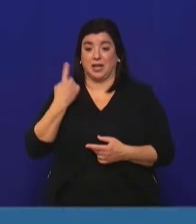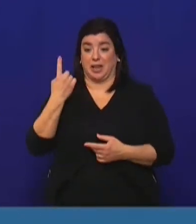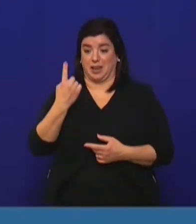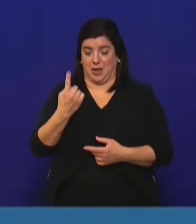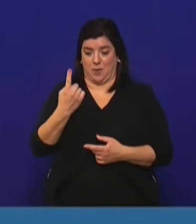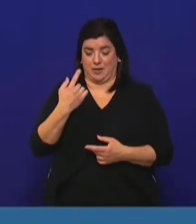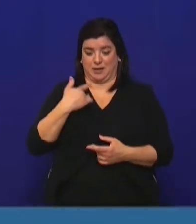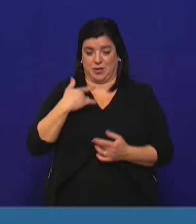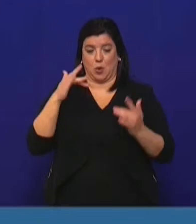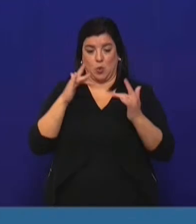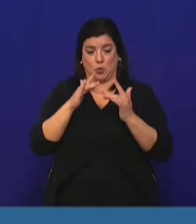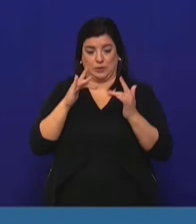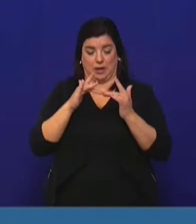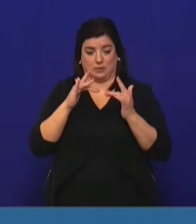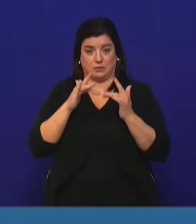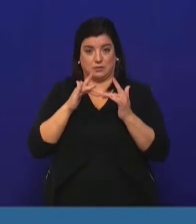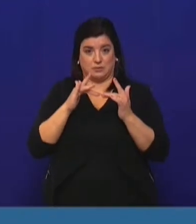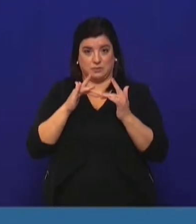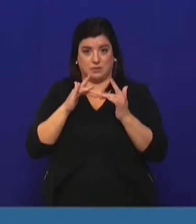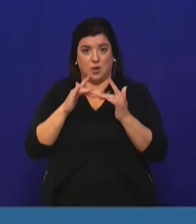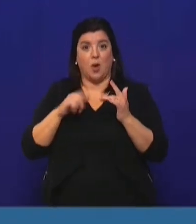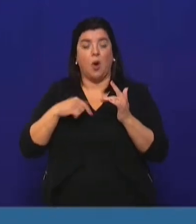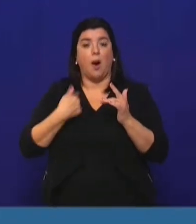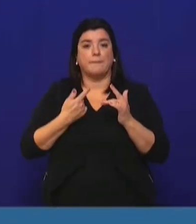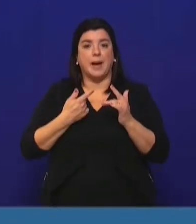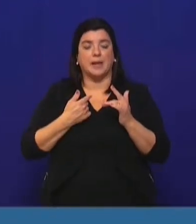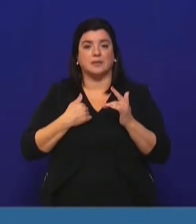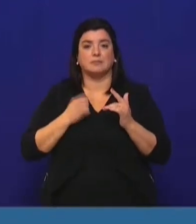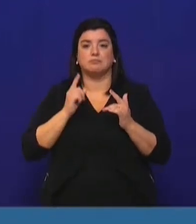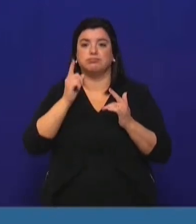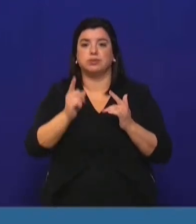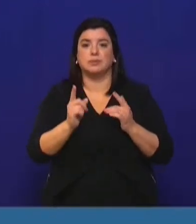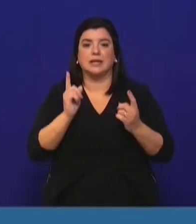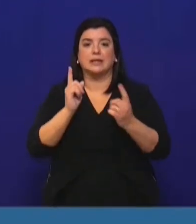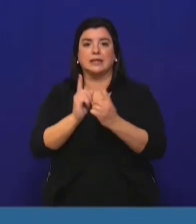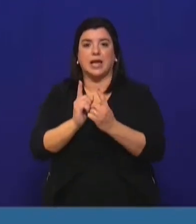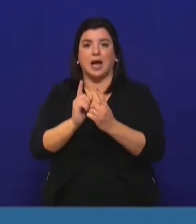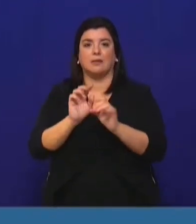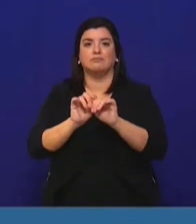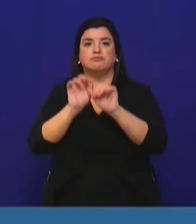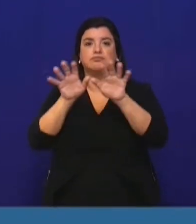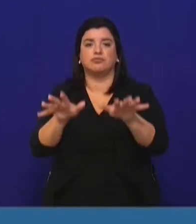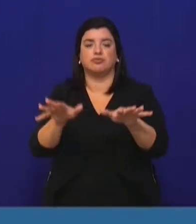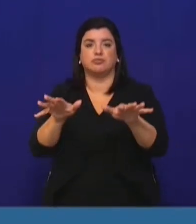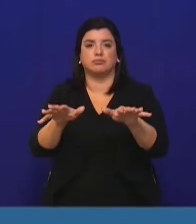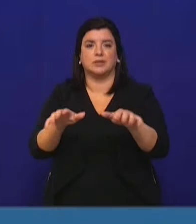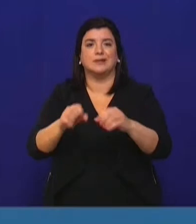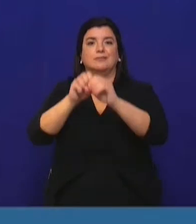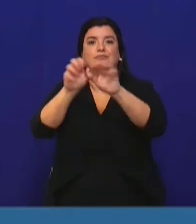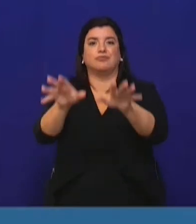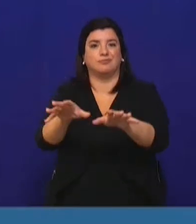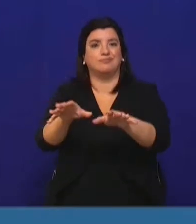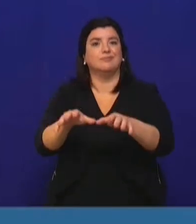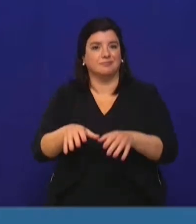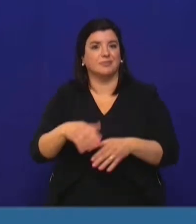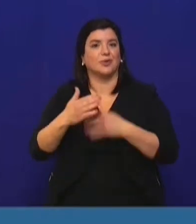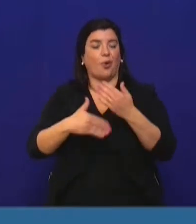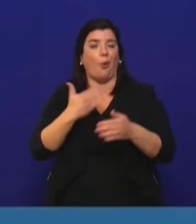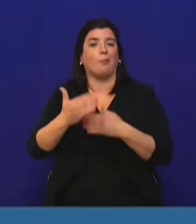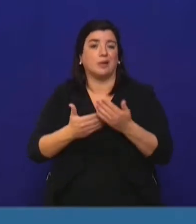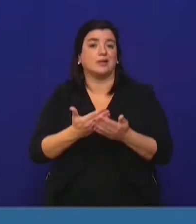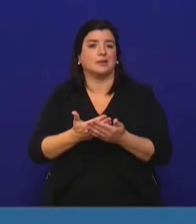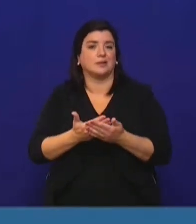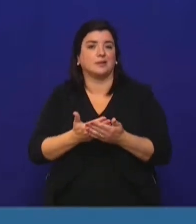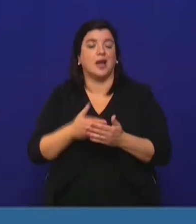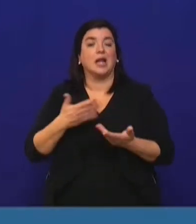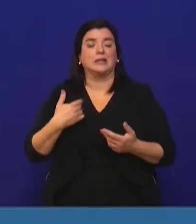il-każi speċifiċi li jkunu relatati ma' dak l-event, u mbagħad ikollok dak li ngħiduhom is-secondary cases. U milli jidher issa anke mill-clusters li qegħdin naraw